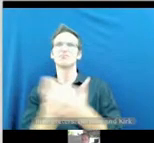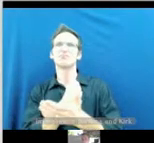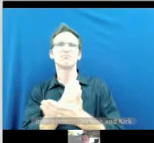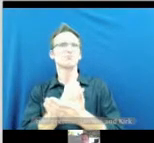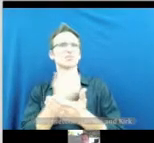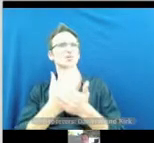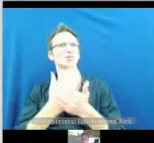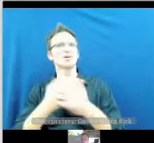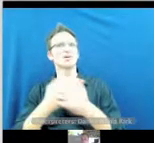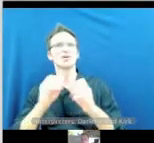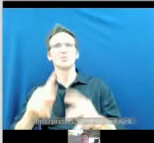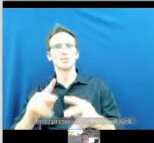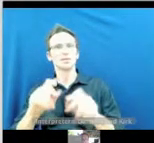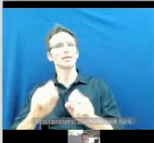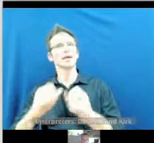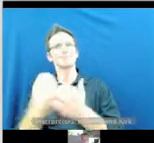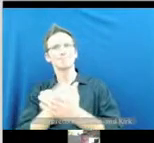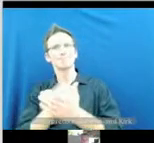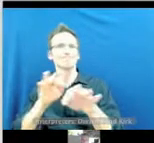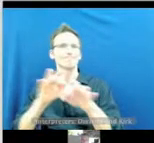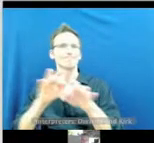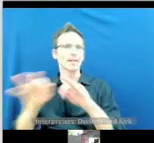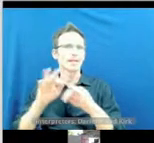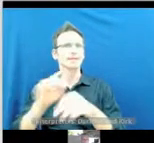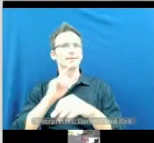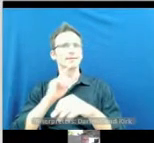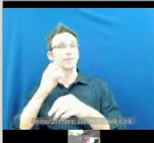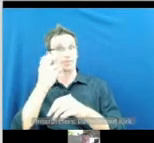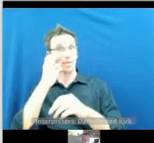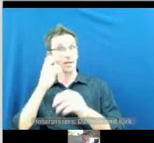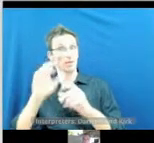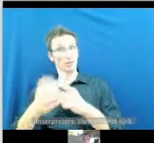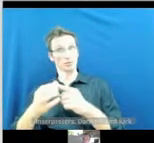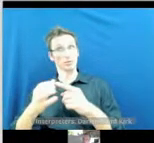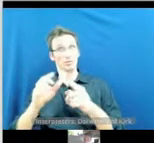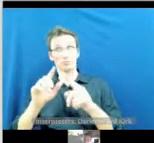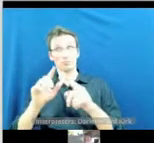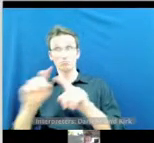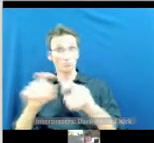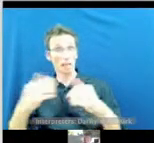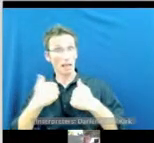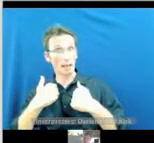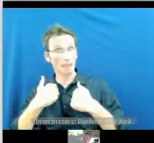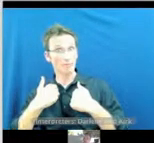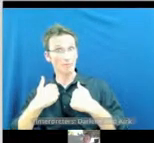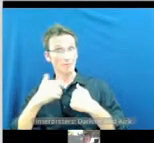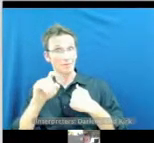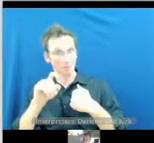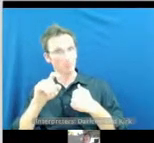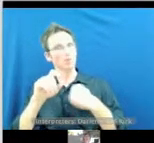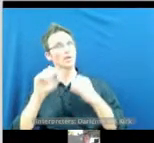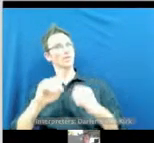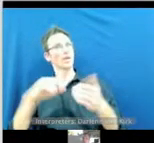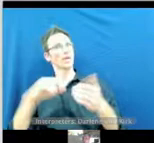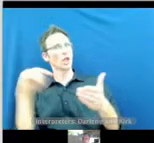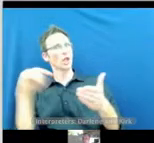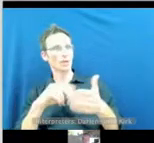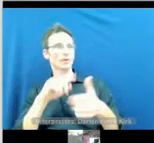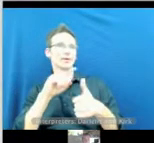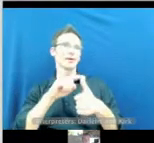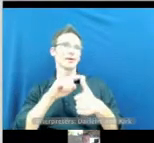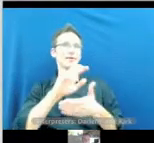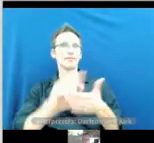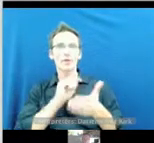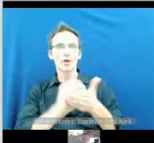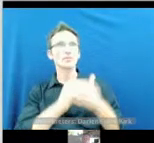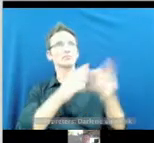about deaf-blind culture. Is there a deaf-blind culture? Well, here's a place to look. You go here, you can pull down this video footage, and you can find